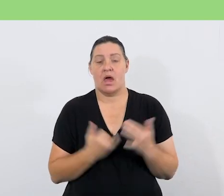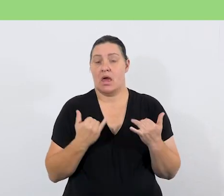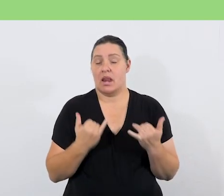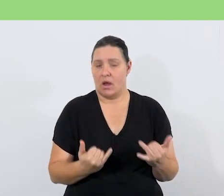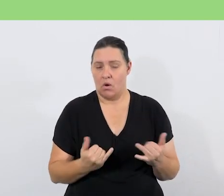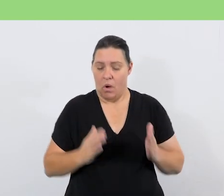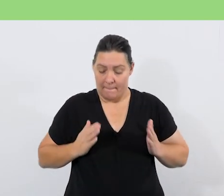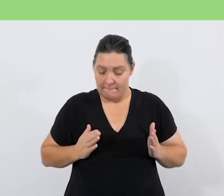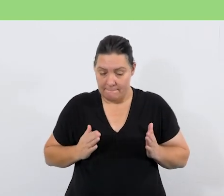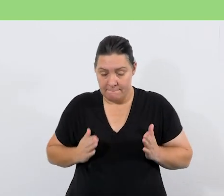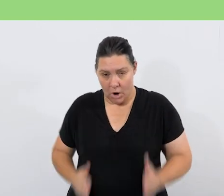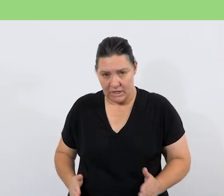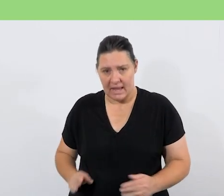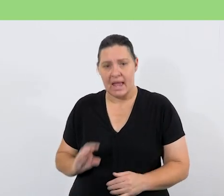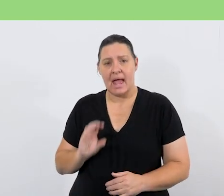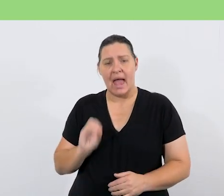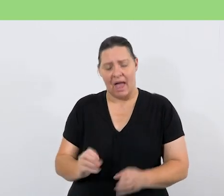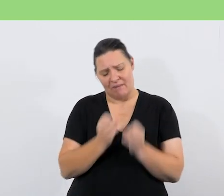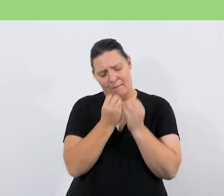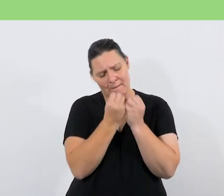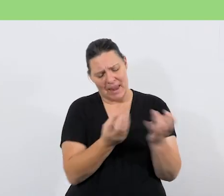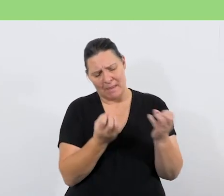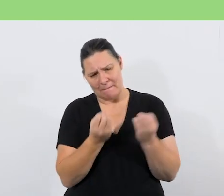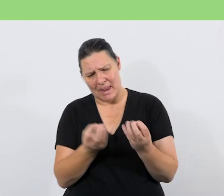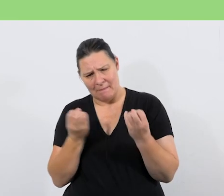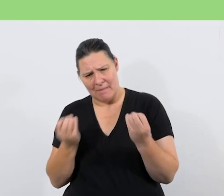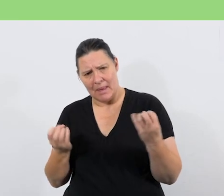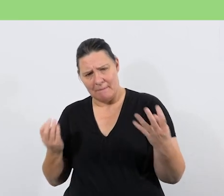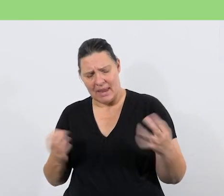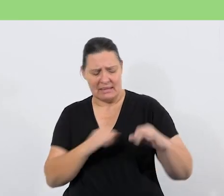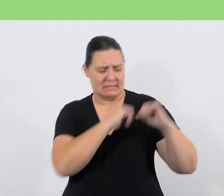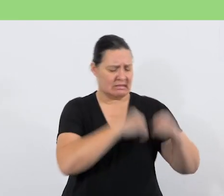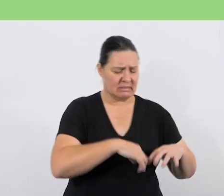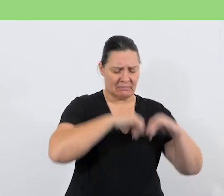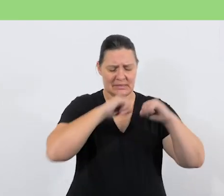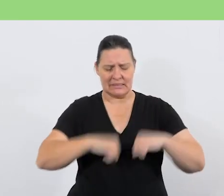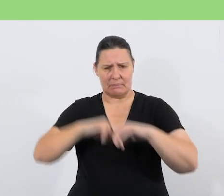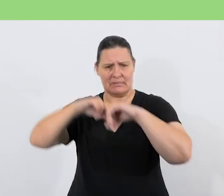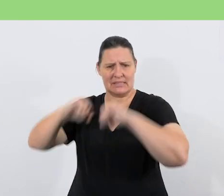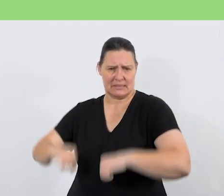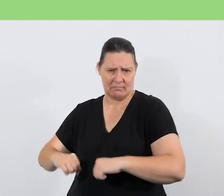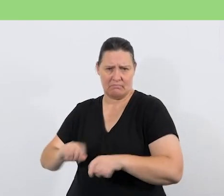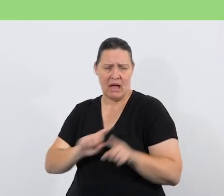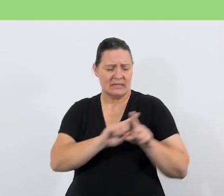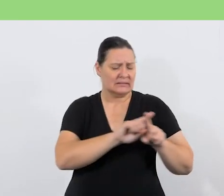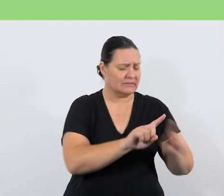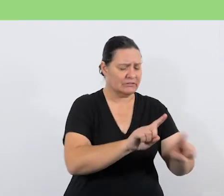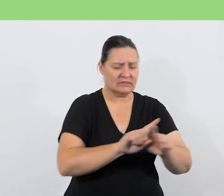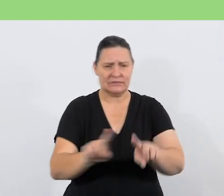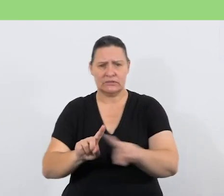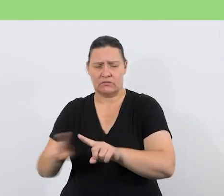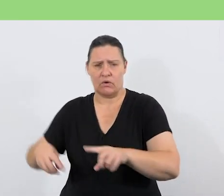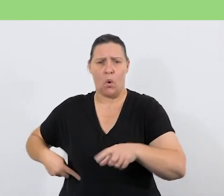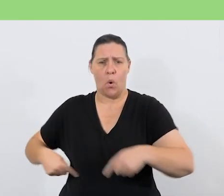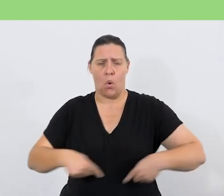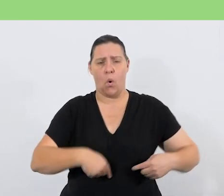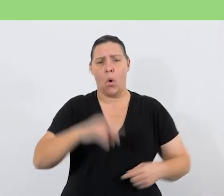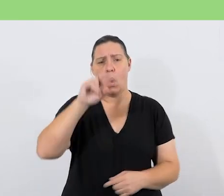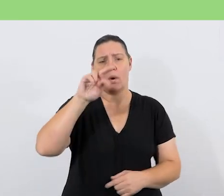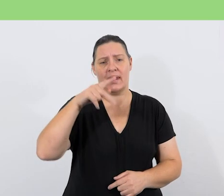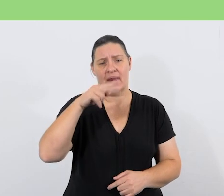A system is a set of parts that work together to perform a certain task. So that is what